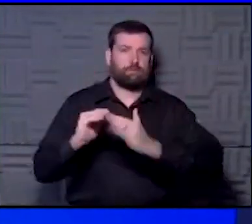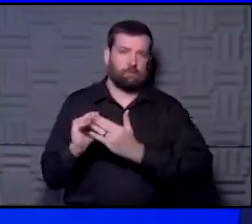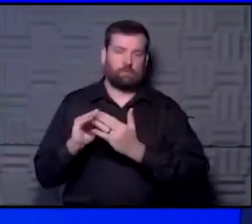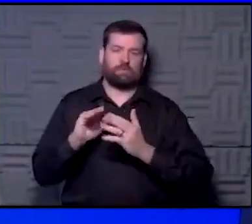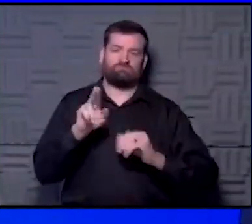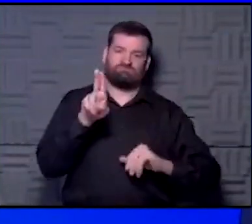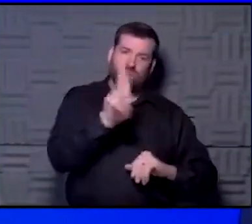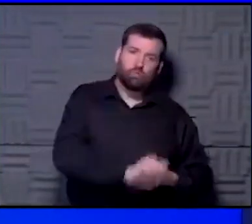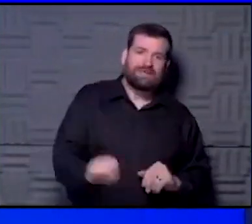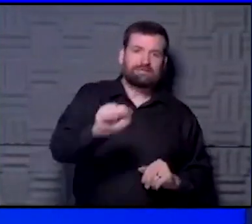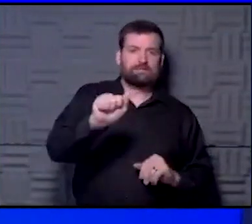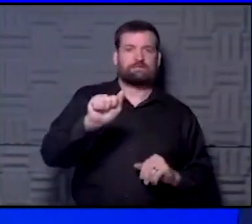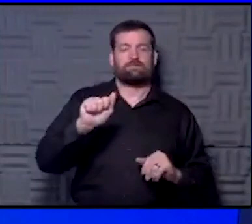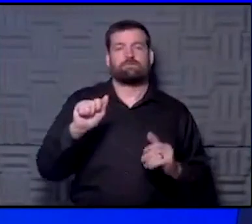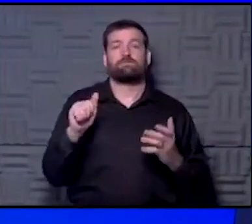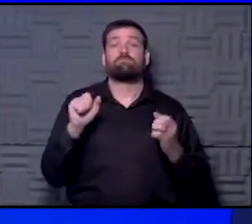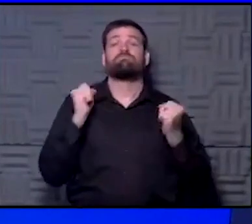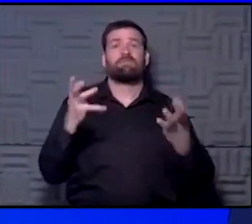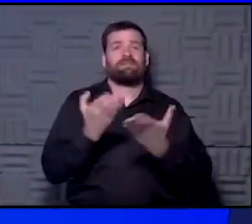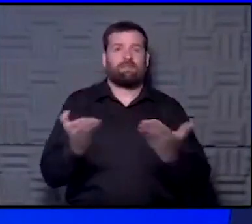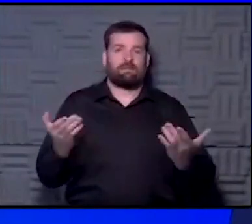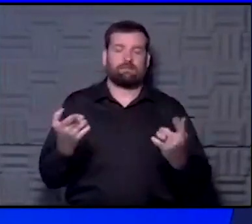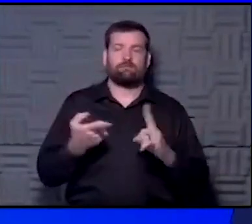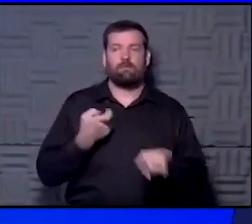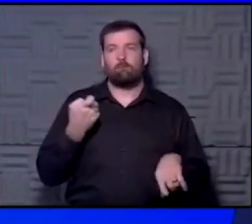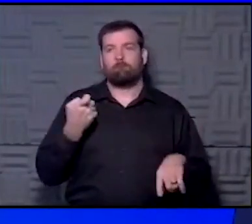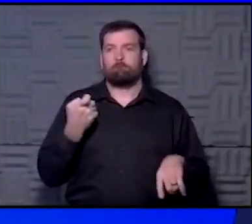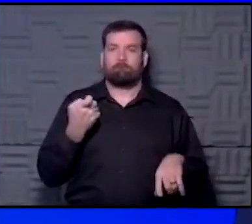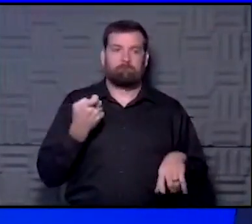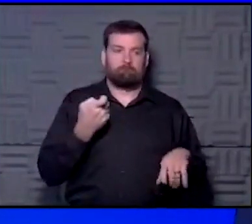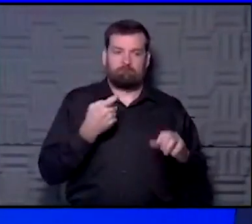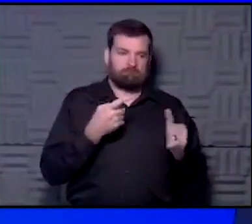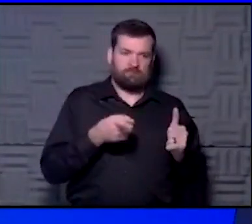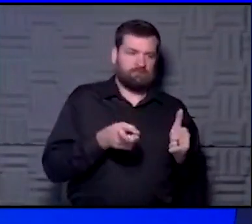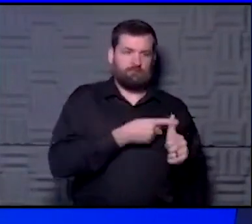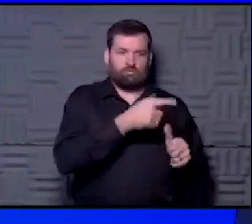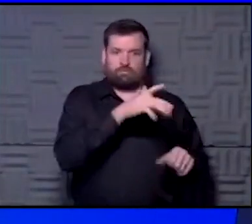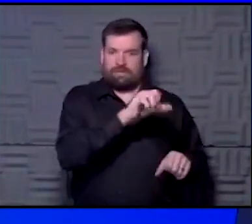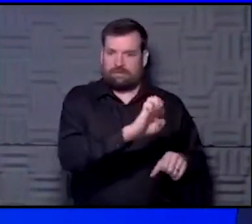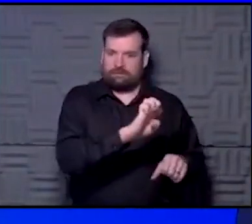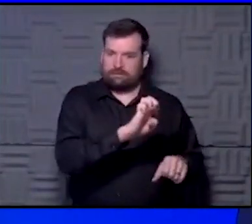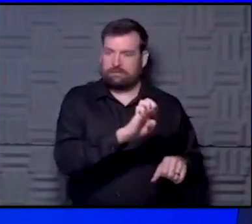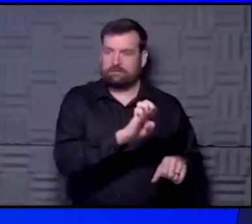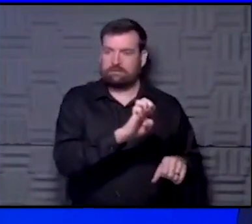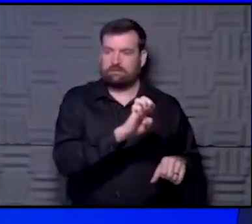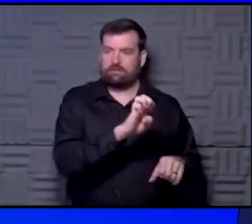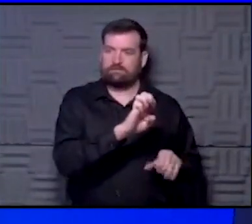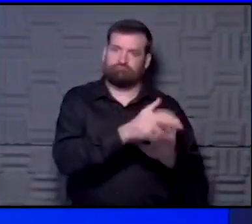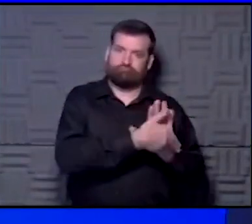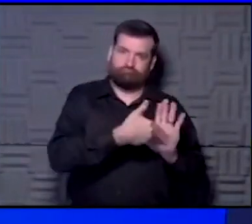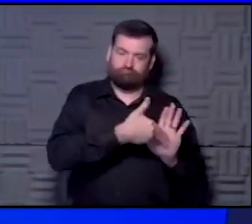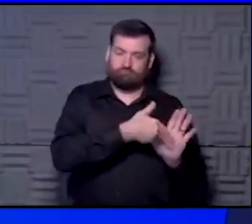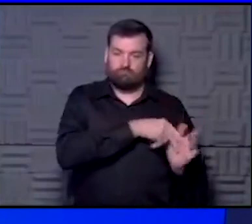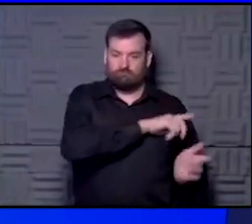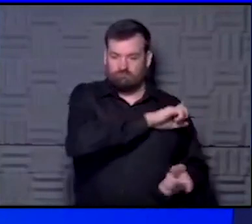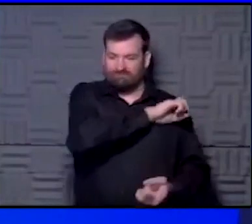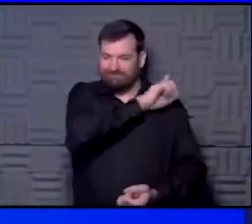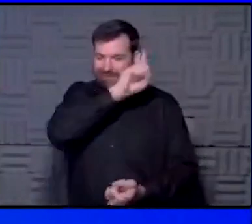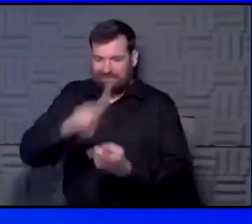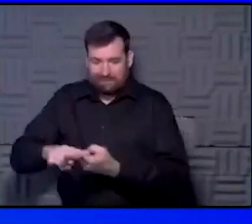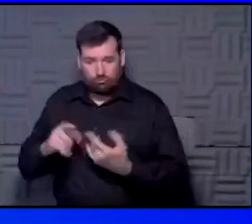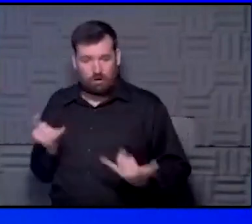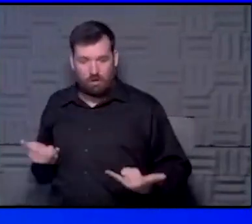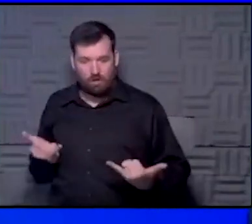United States. A lot of things from, the first case that was diagnosed in the United States till now have